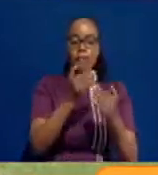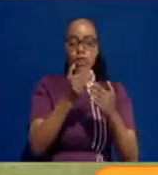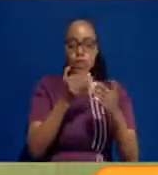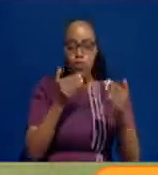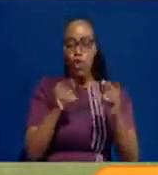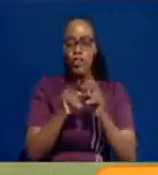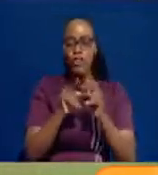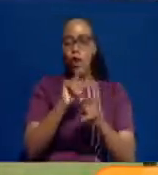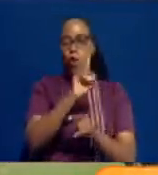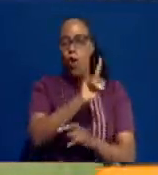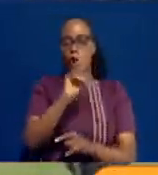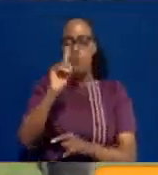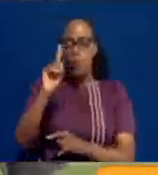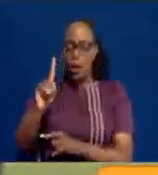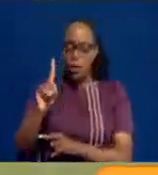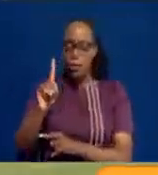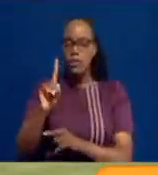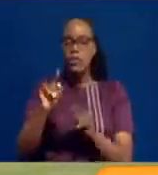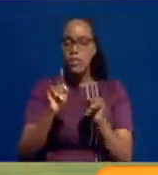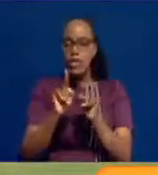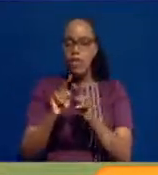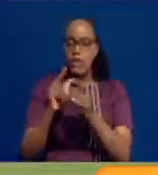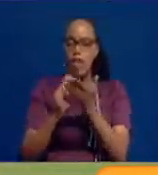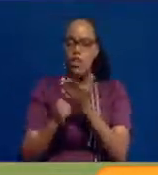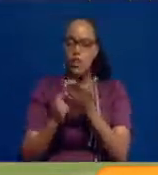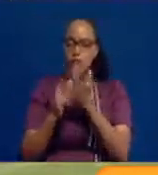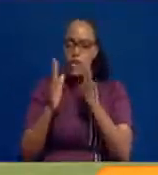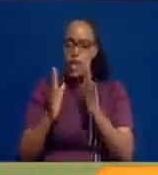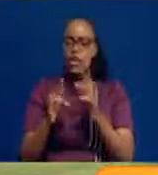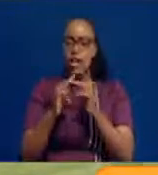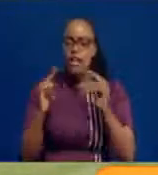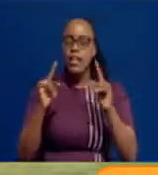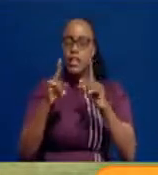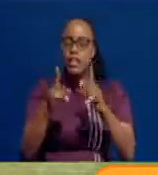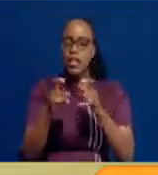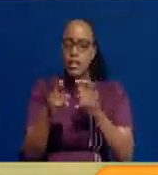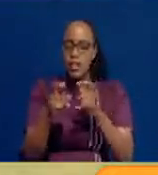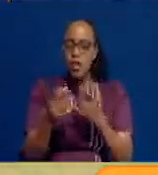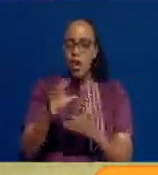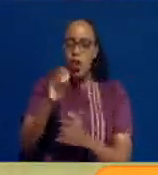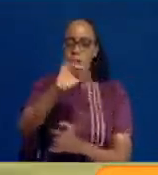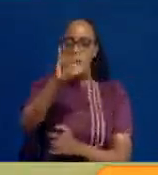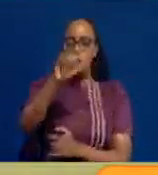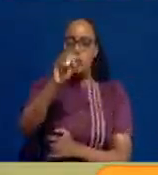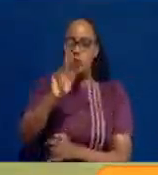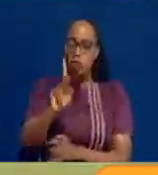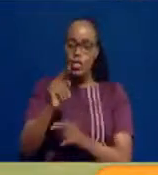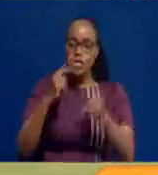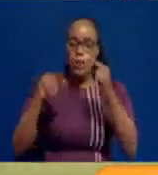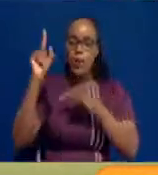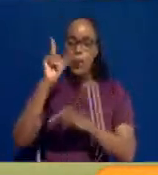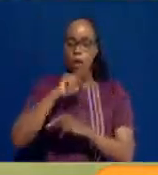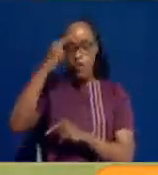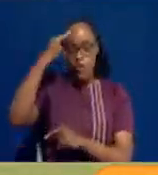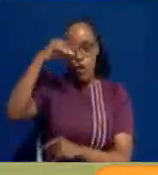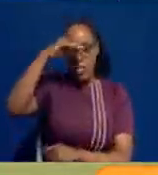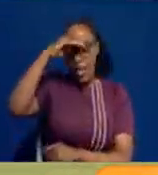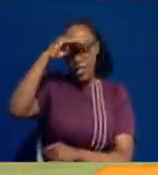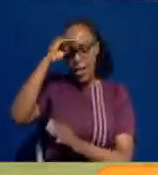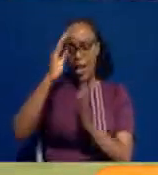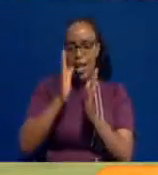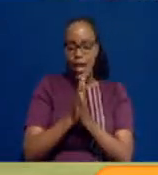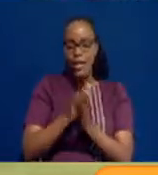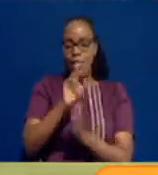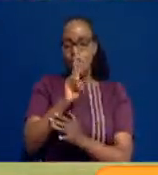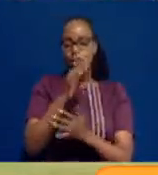break for a 1-1 score. Ugandan striker Diogracius Ojok added the second and winning goal for Tusker in the second